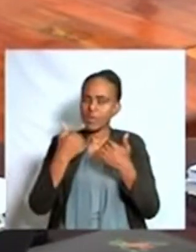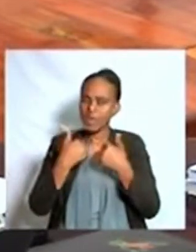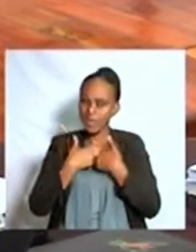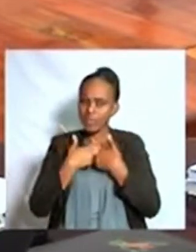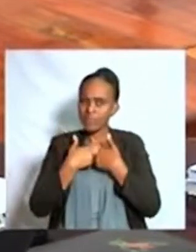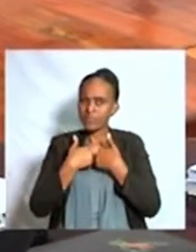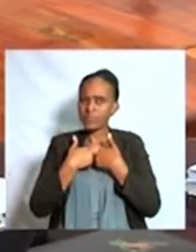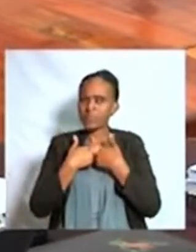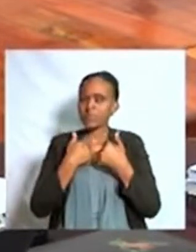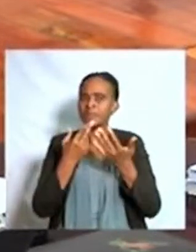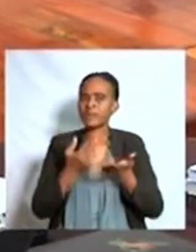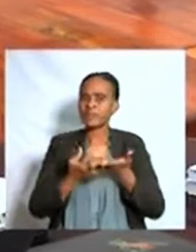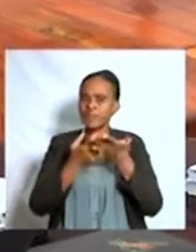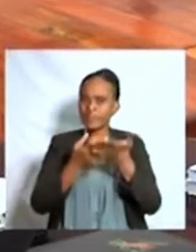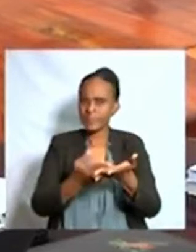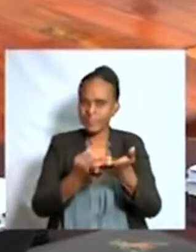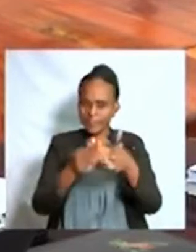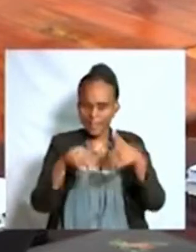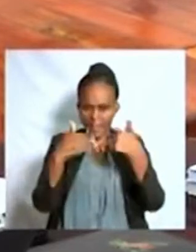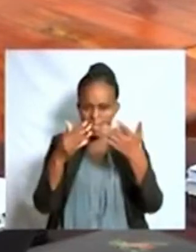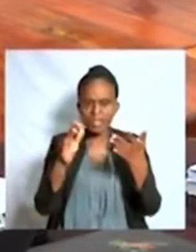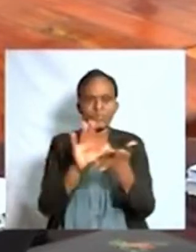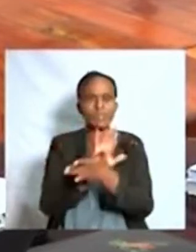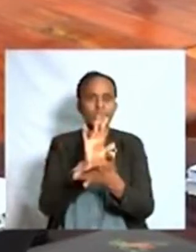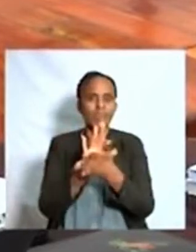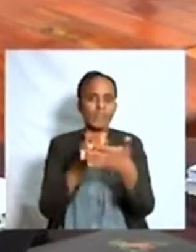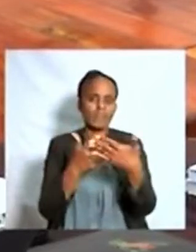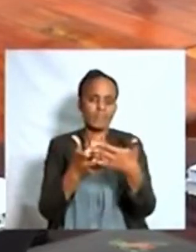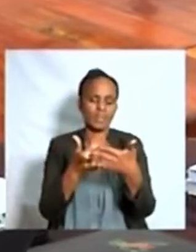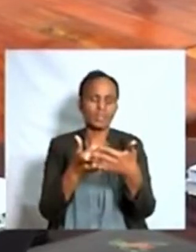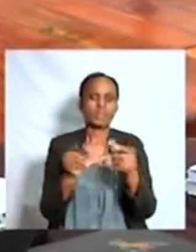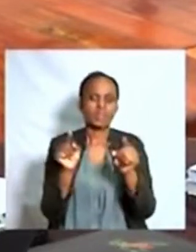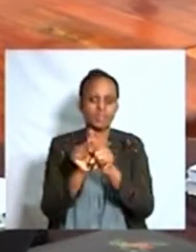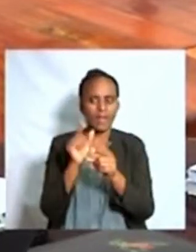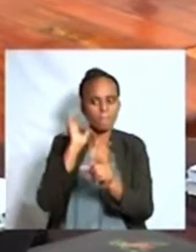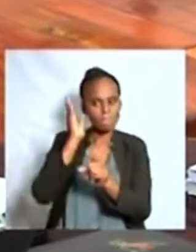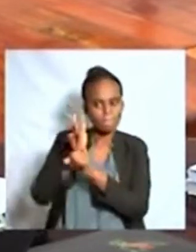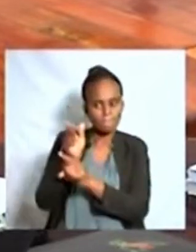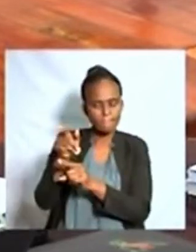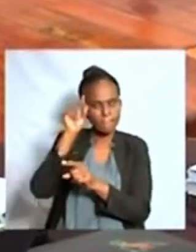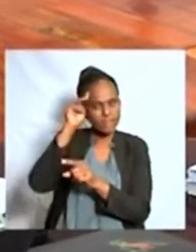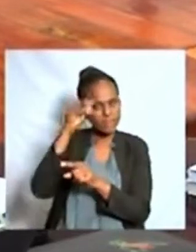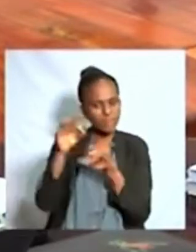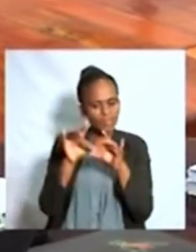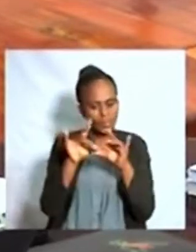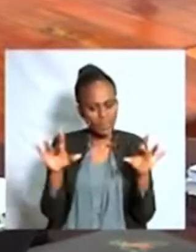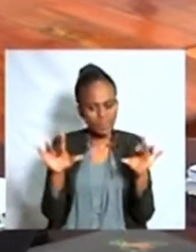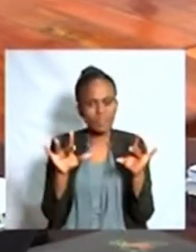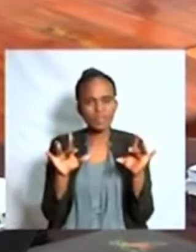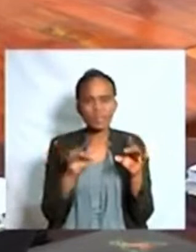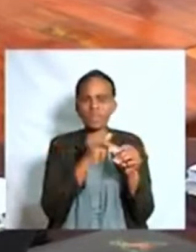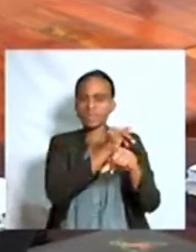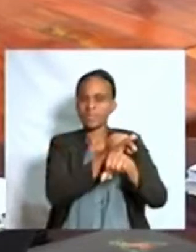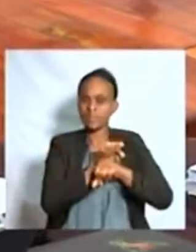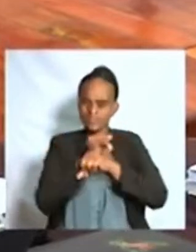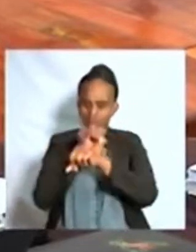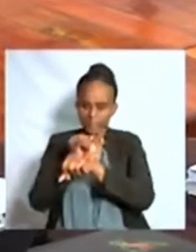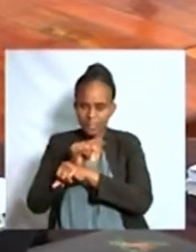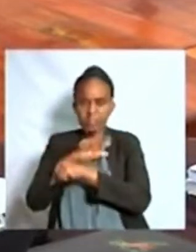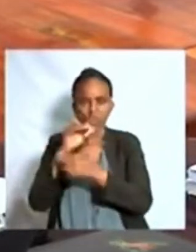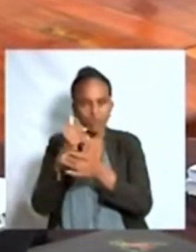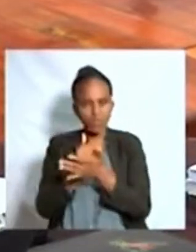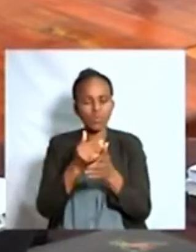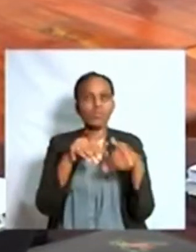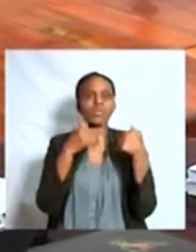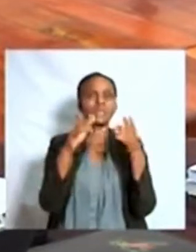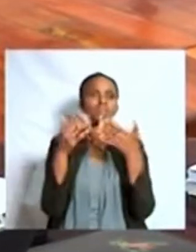relevant recommendations for the issuance of title and lodged them with the Ministry of Lands, after which invitations to treat have since been issued,